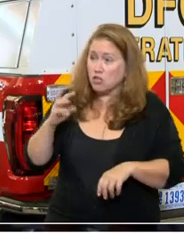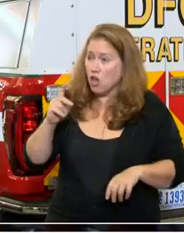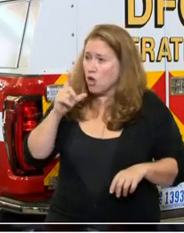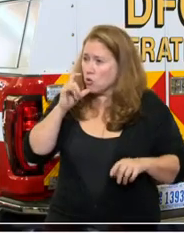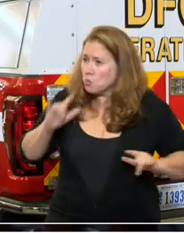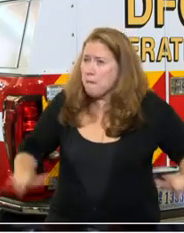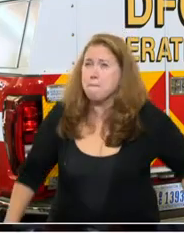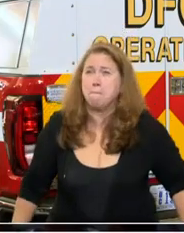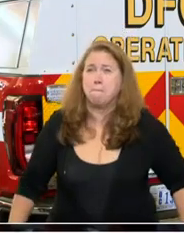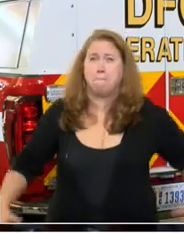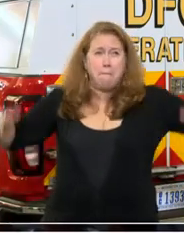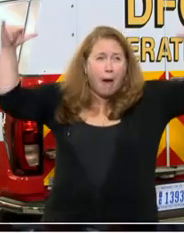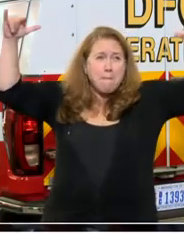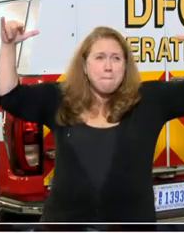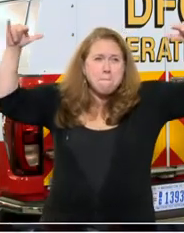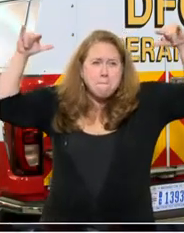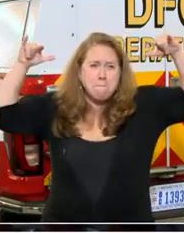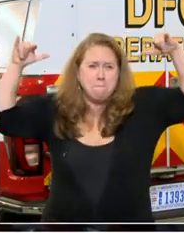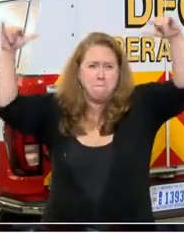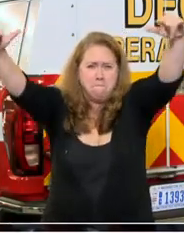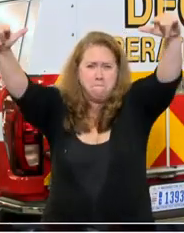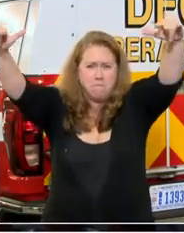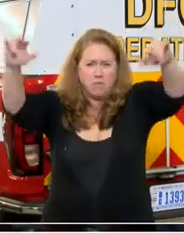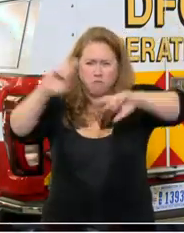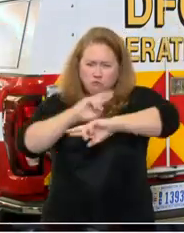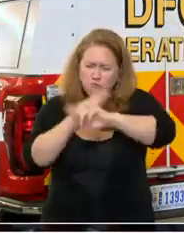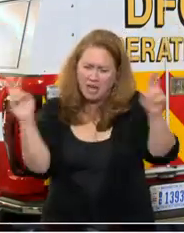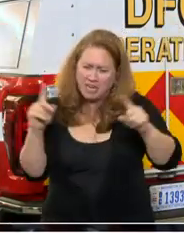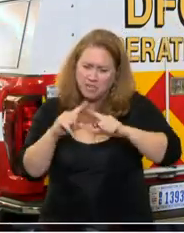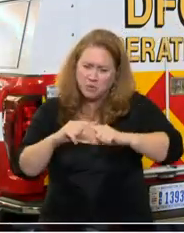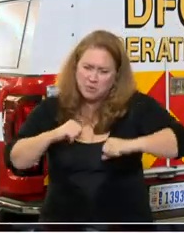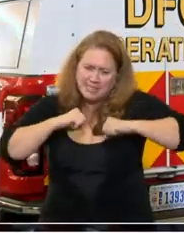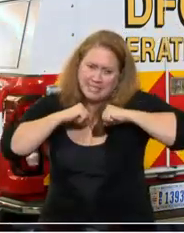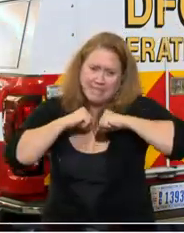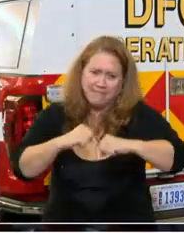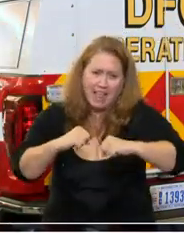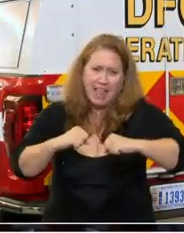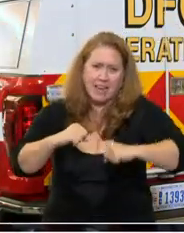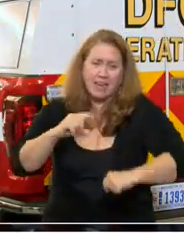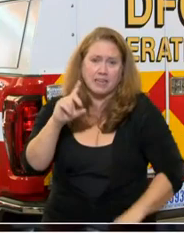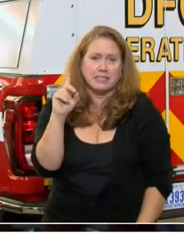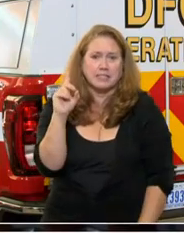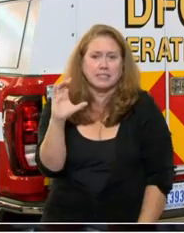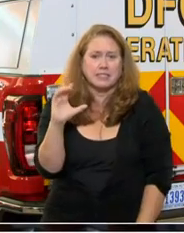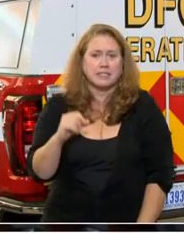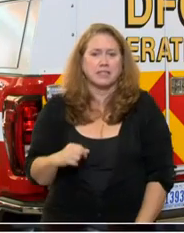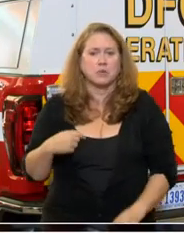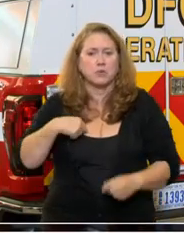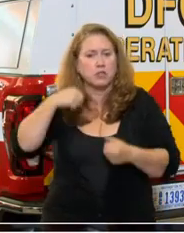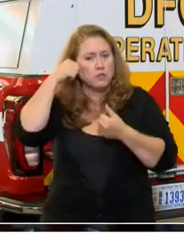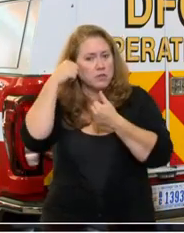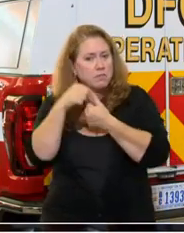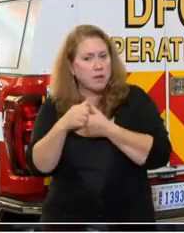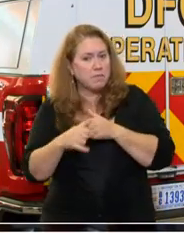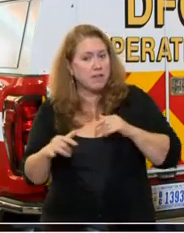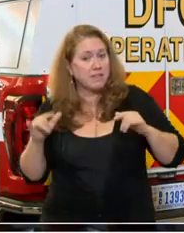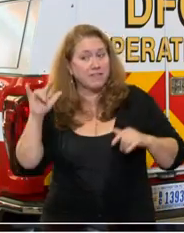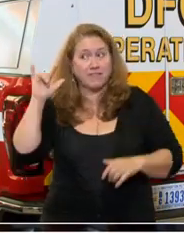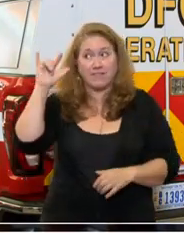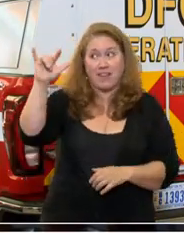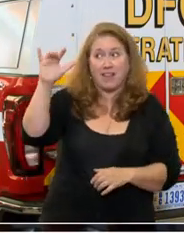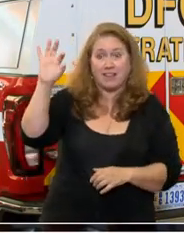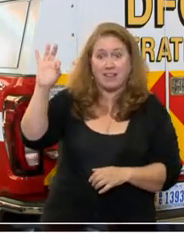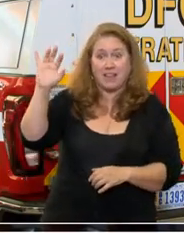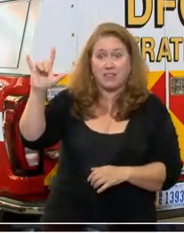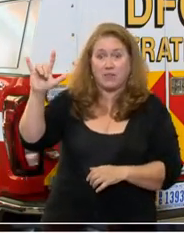capital. The passengers on Flight 93 who sacrificed their lives to